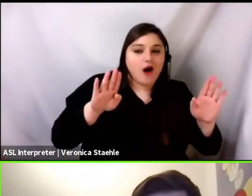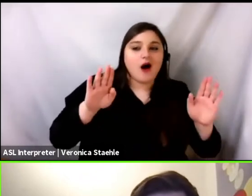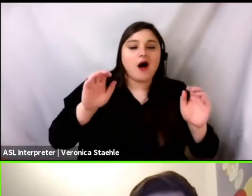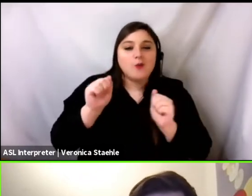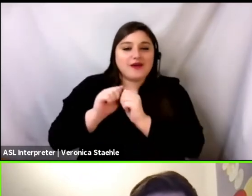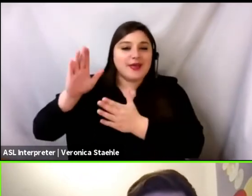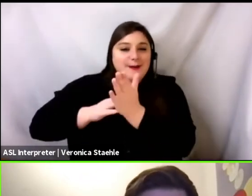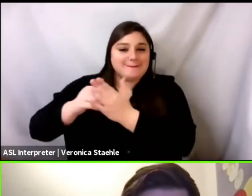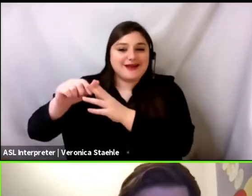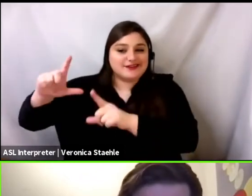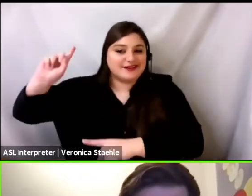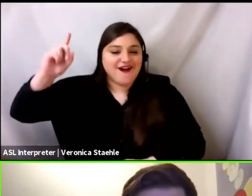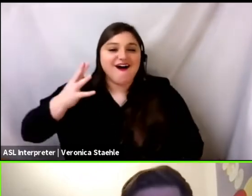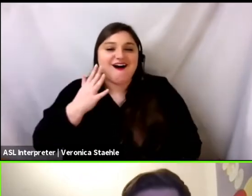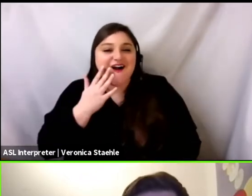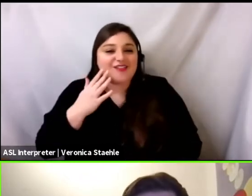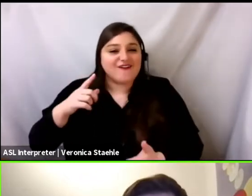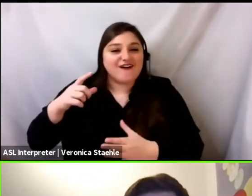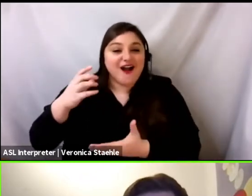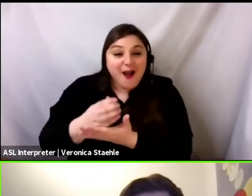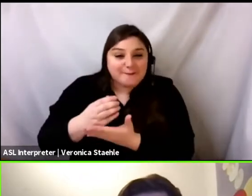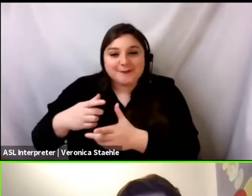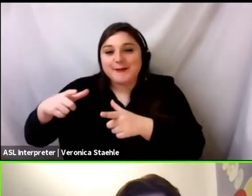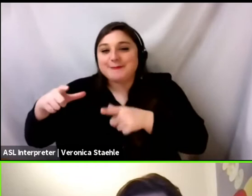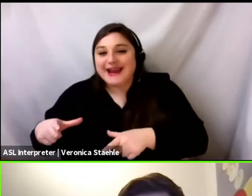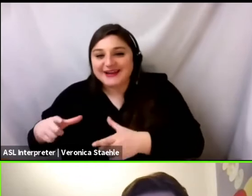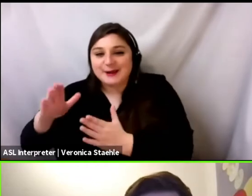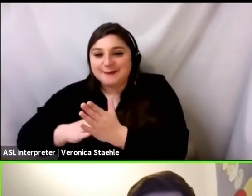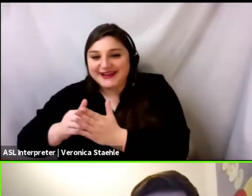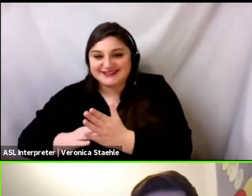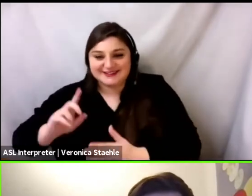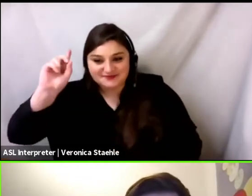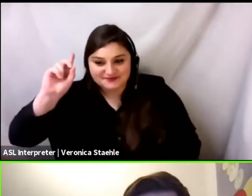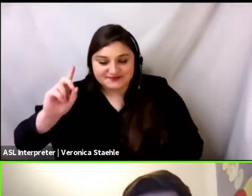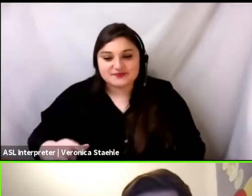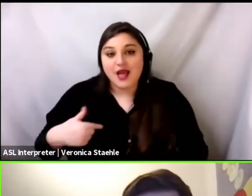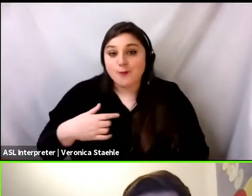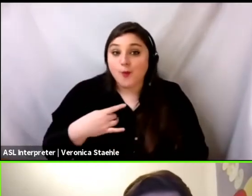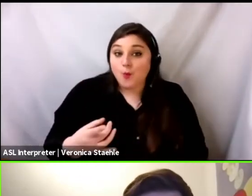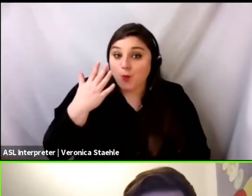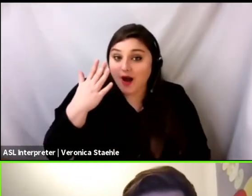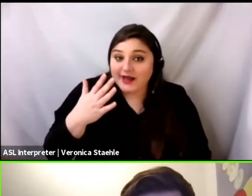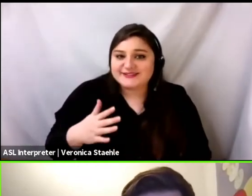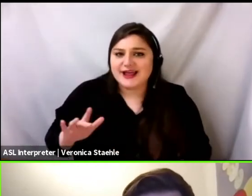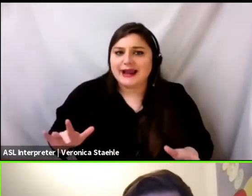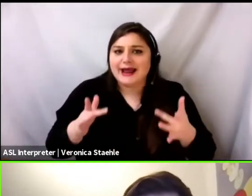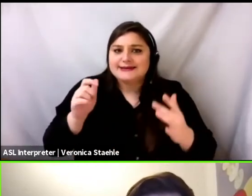colorful cups and plates. I'm Caucasian, quite pale,